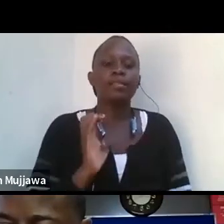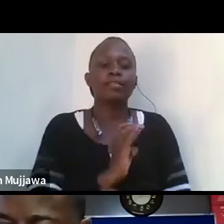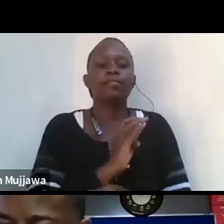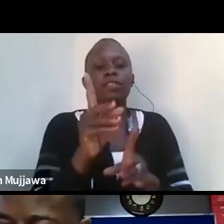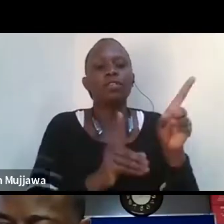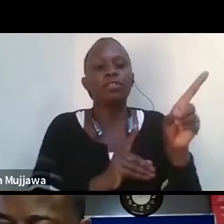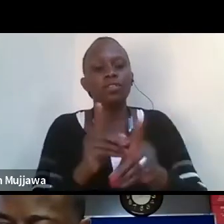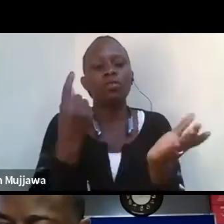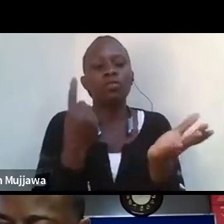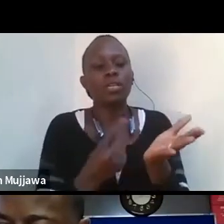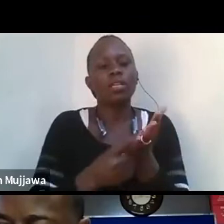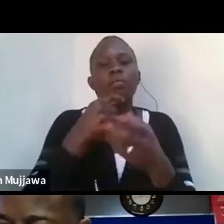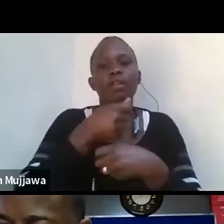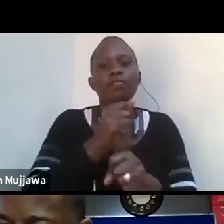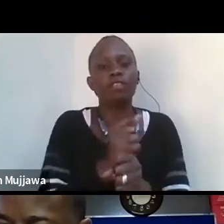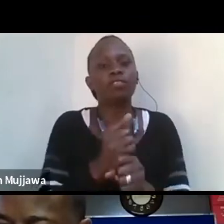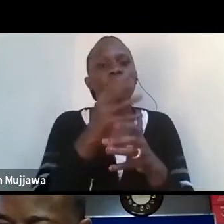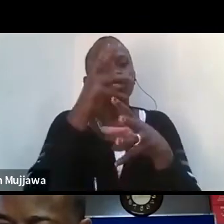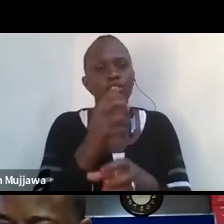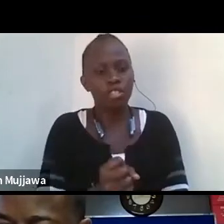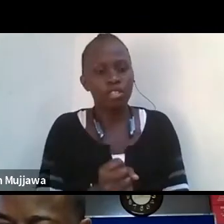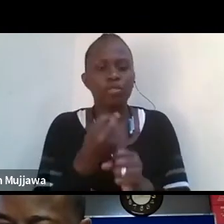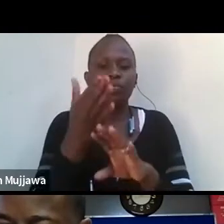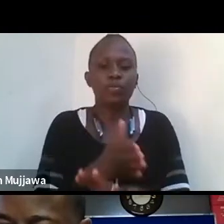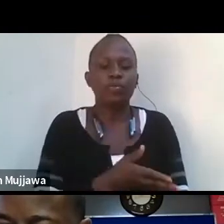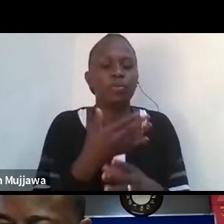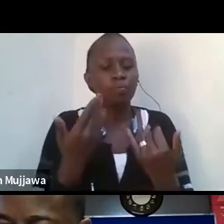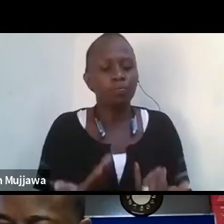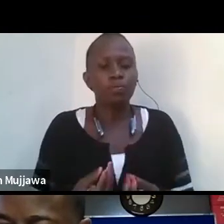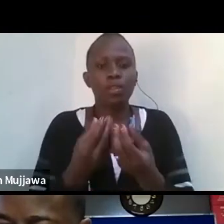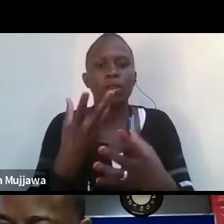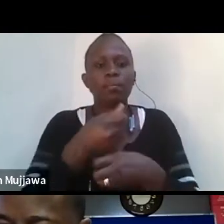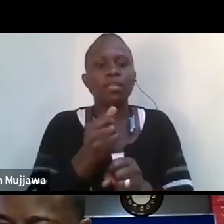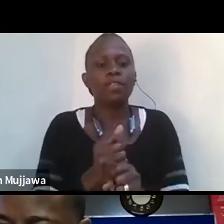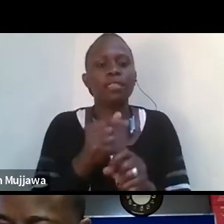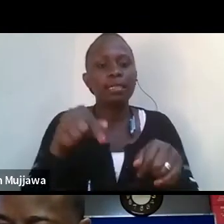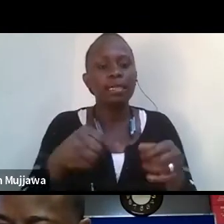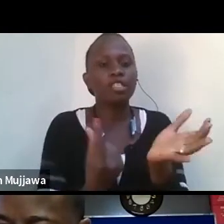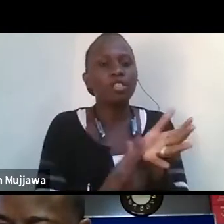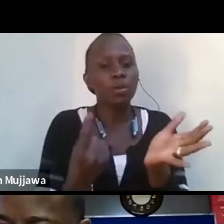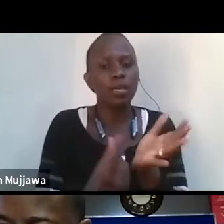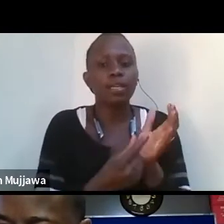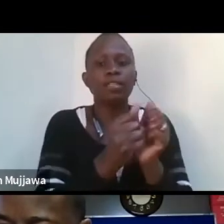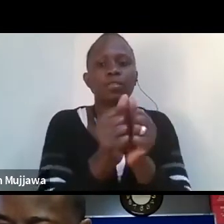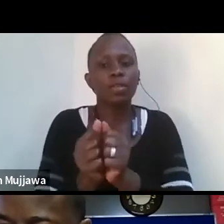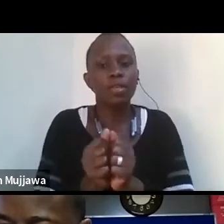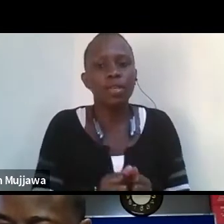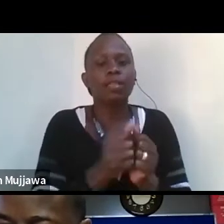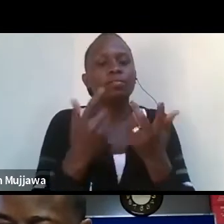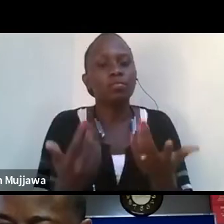the body, of course, that brings all the manufacturers in Uganda together. You know them mostly for the trade fair that happens every